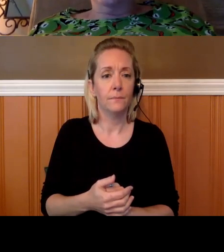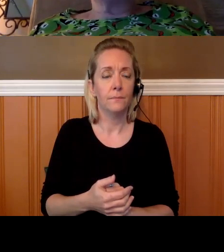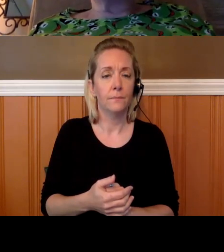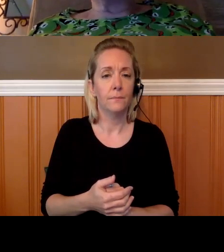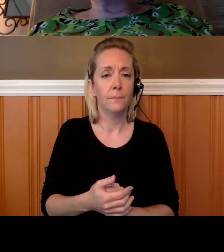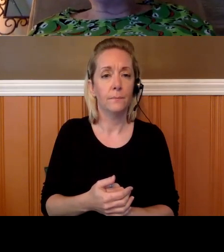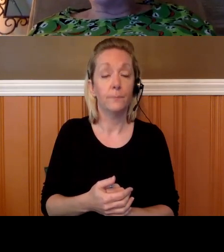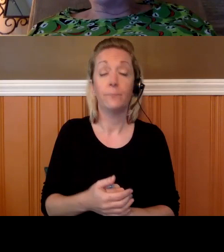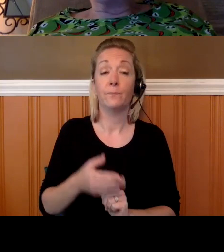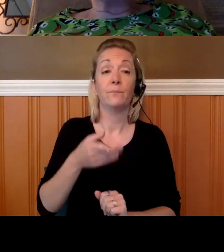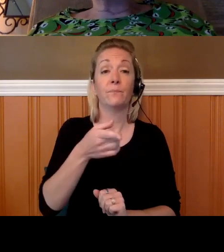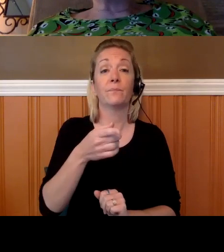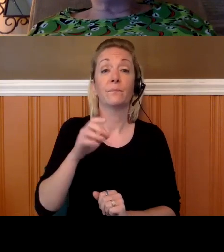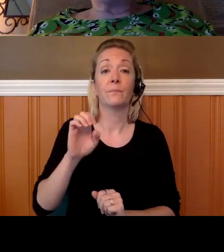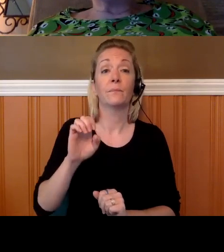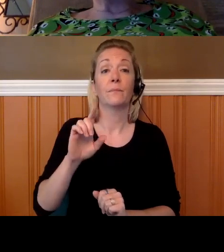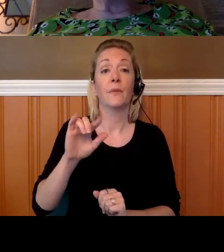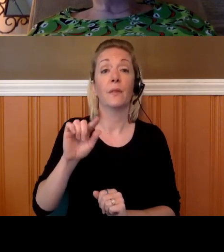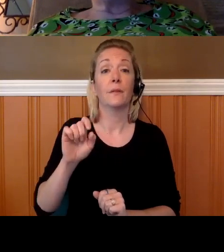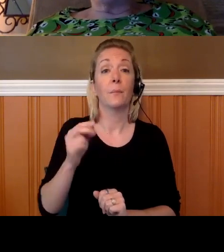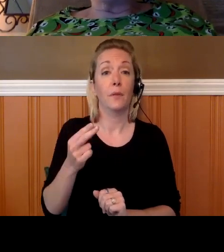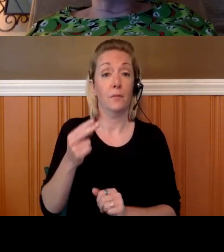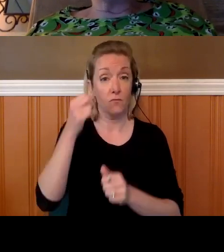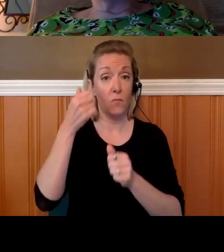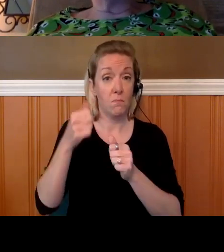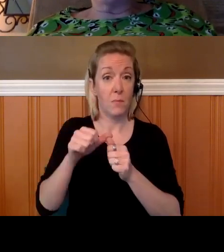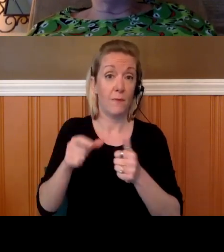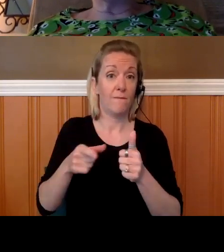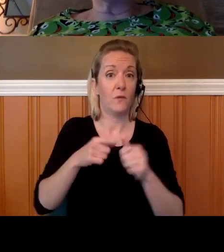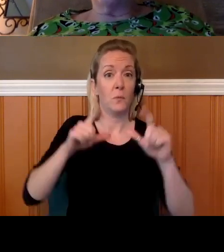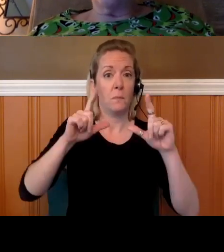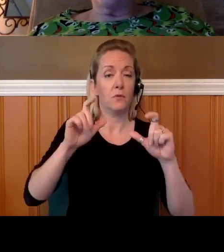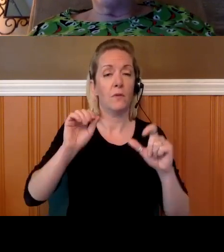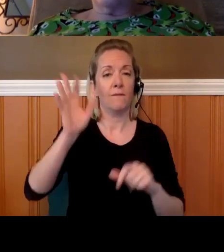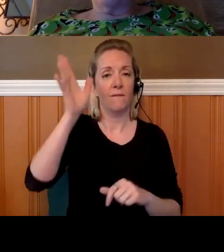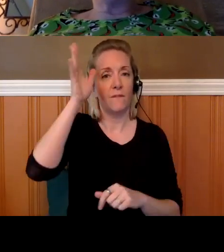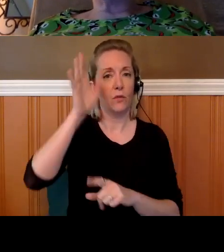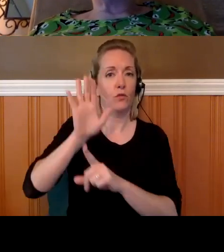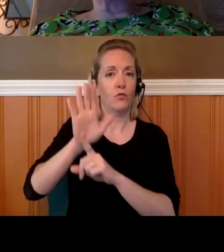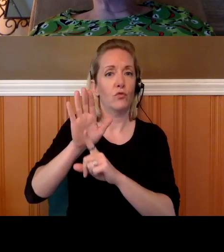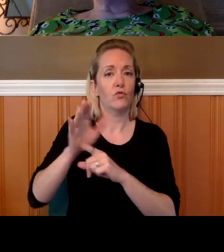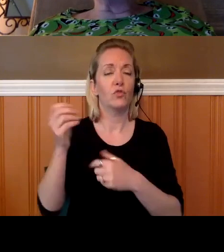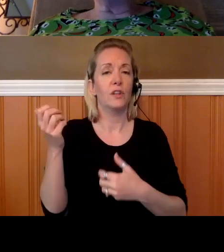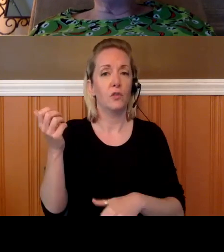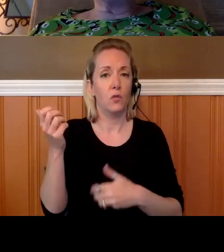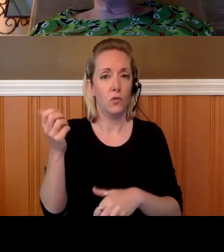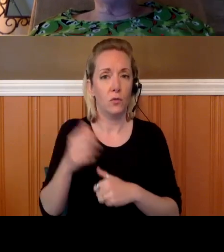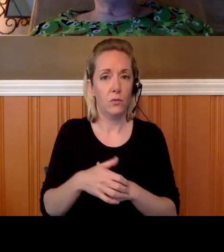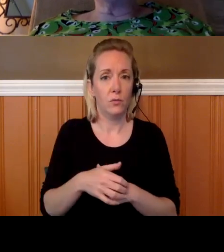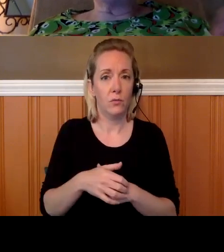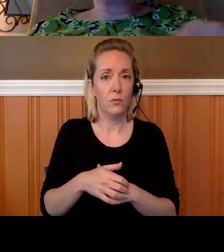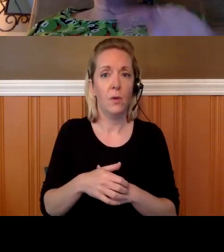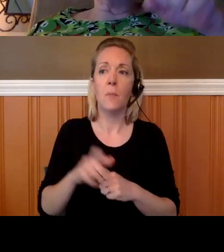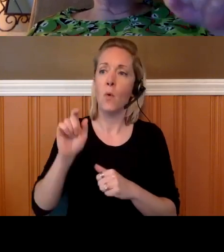So Elizabeth started with the photo of Daddy's guitar, but she also needs to know